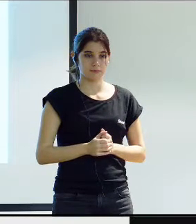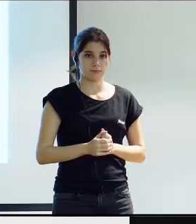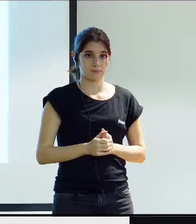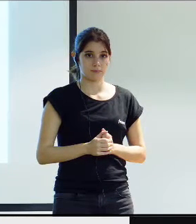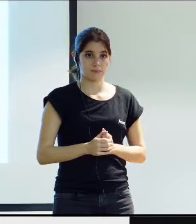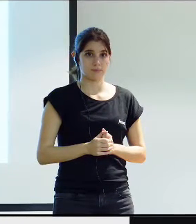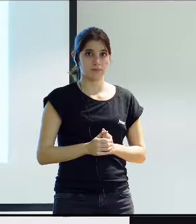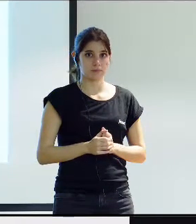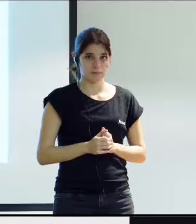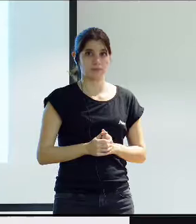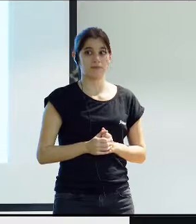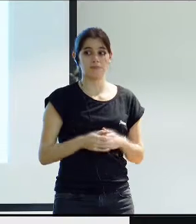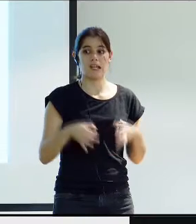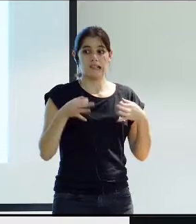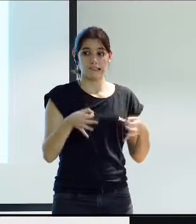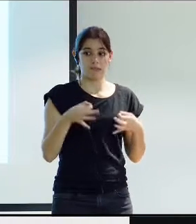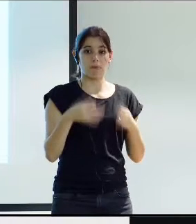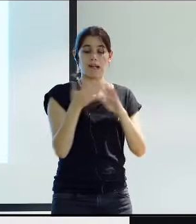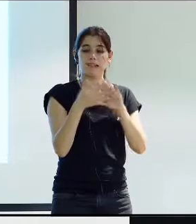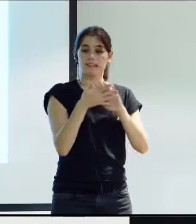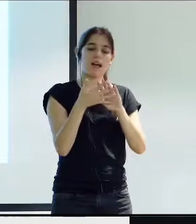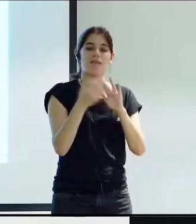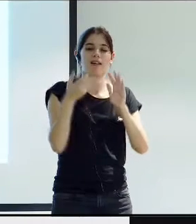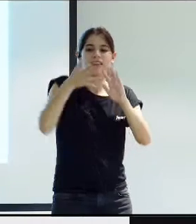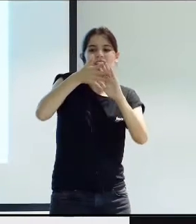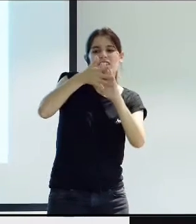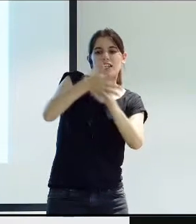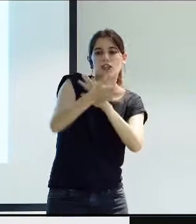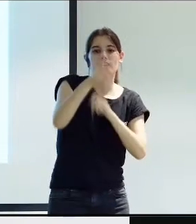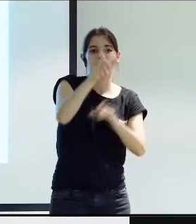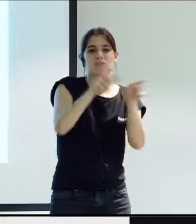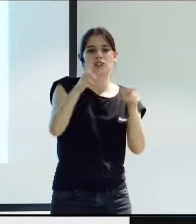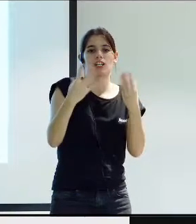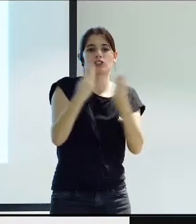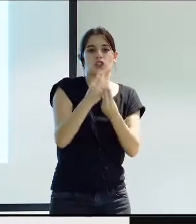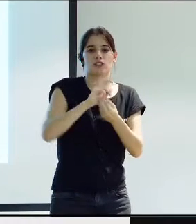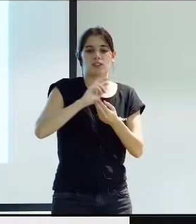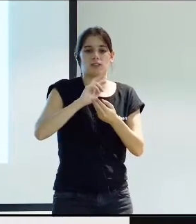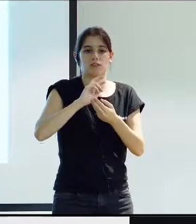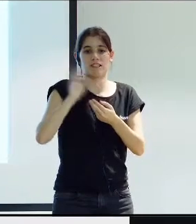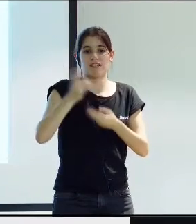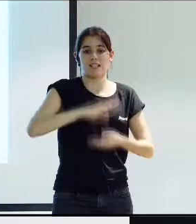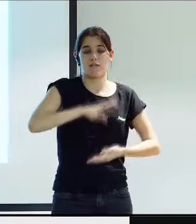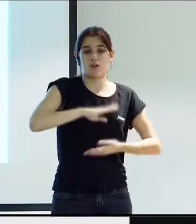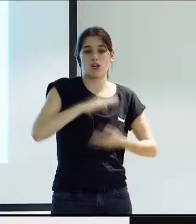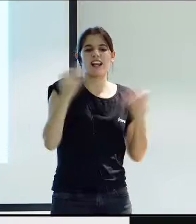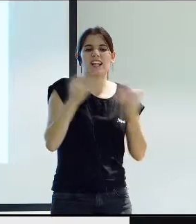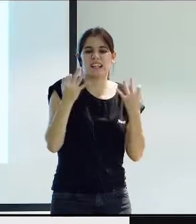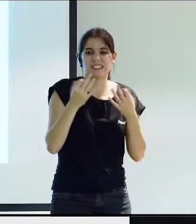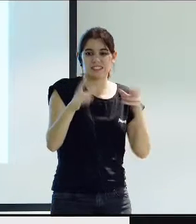disabilities, and I have on this slide I have explained some of the things that